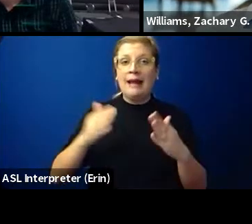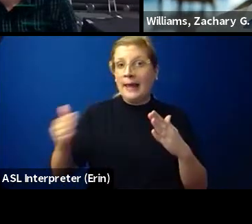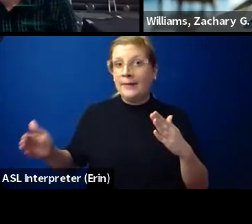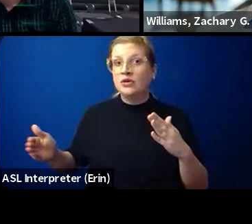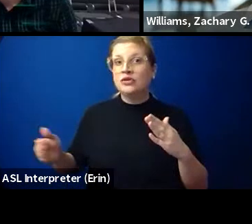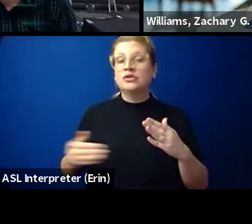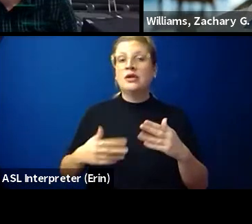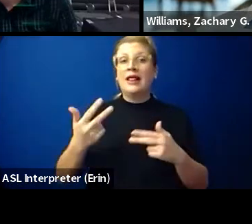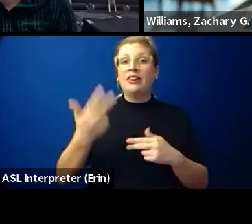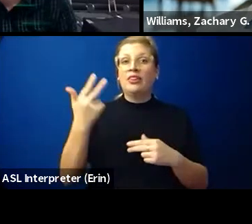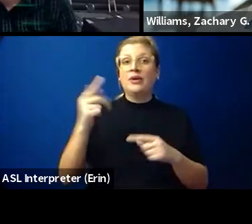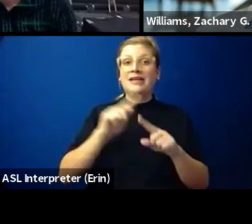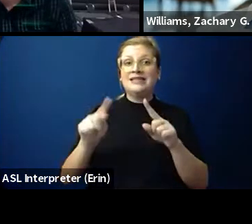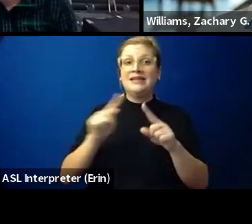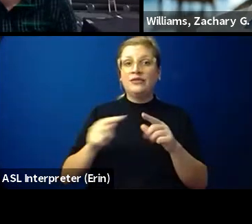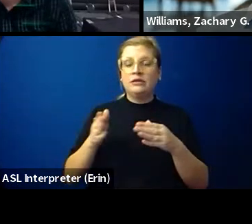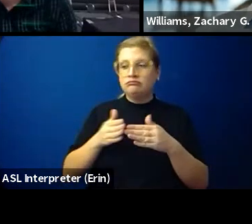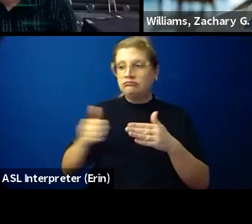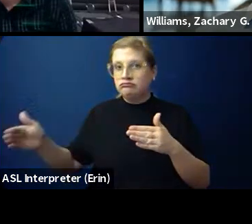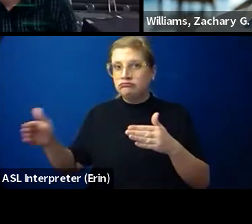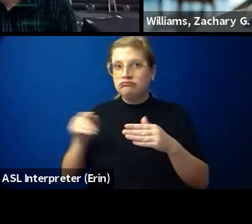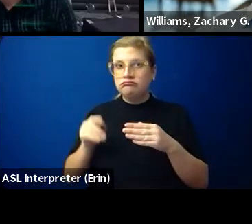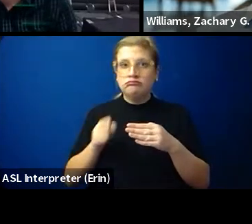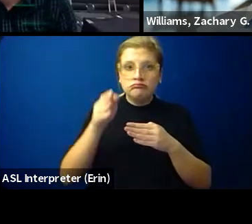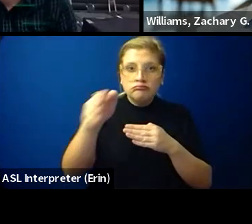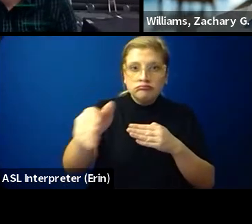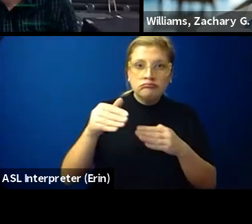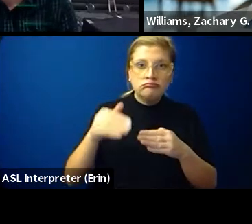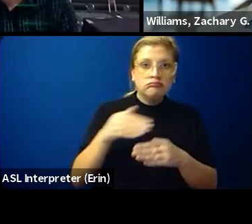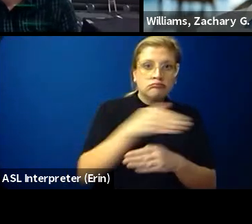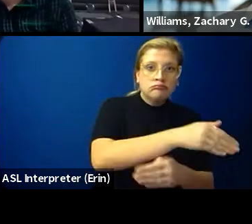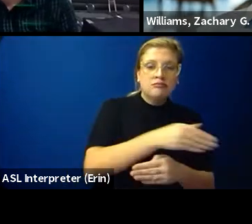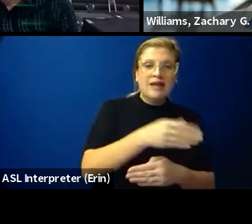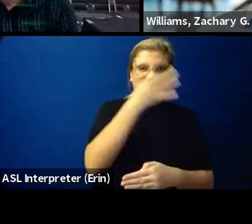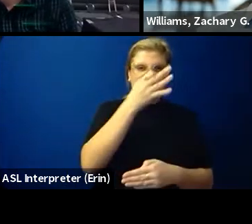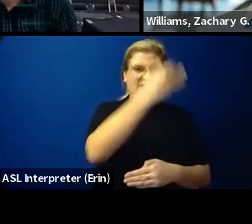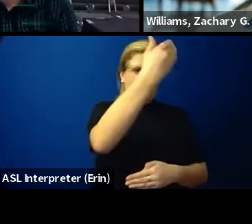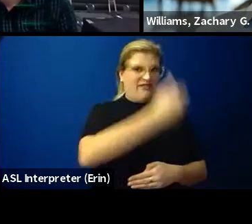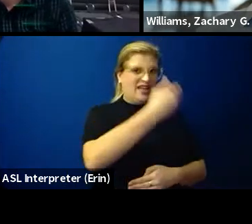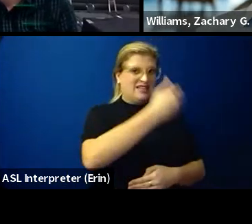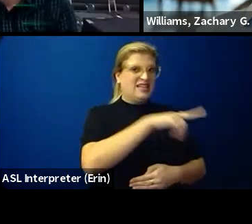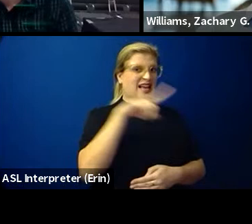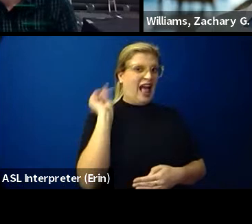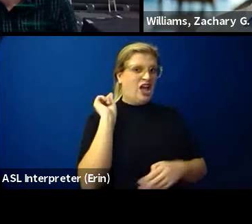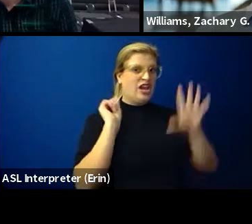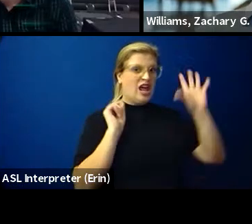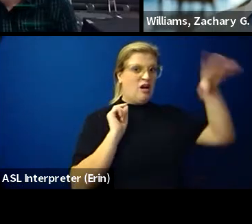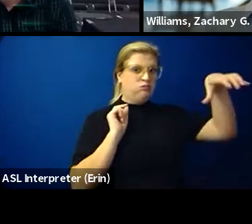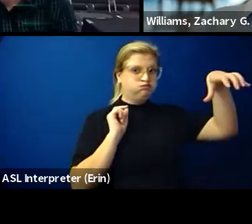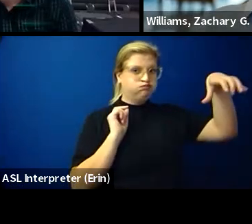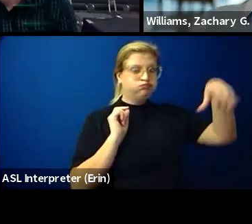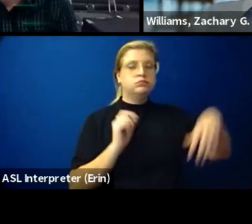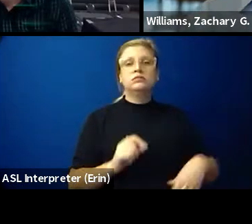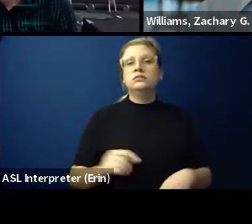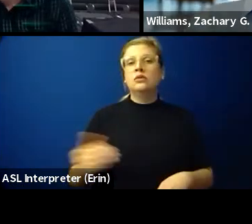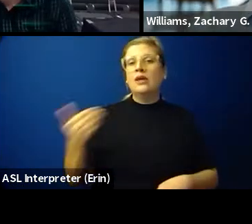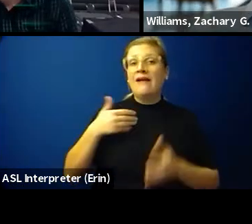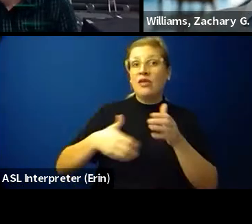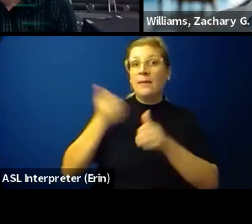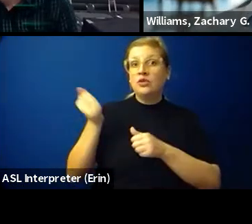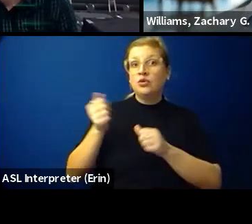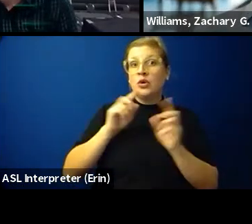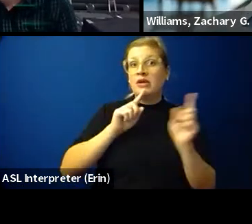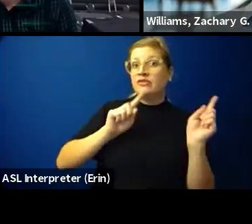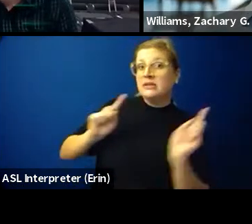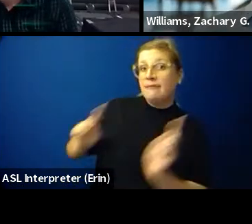directions, just because we're along West Virginia Avenue and facing Gallaudet. And we have currently gotten a majority of the response